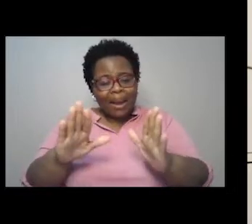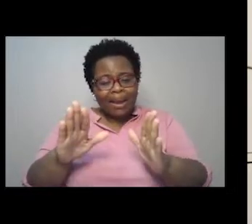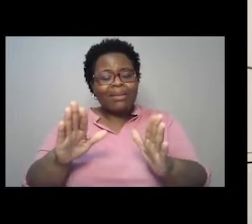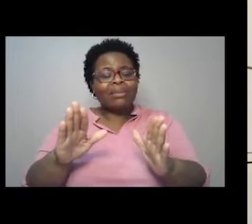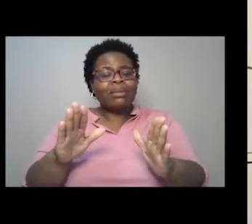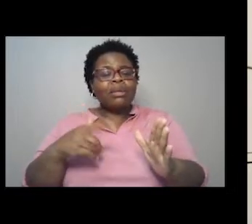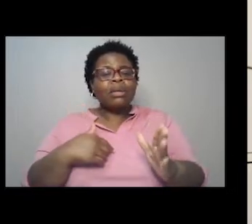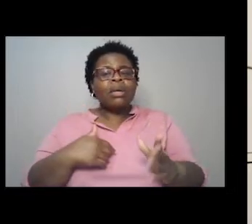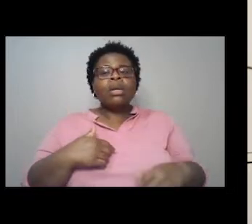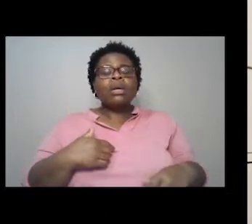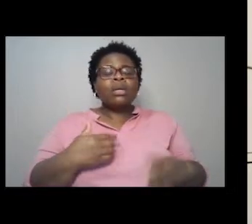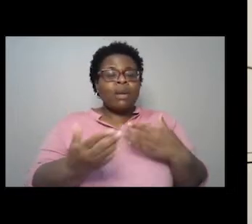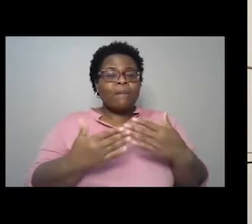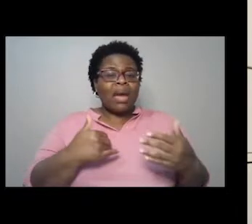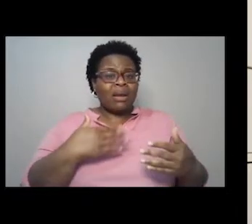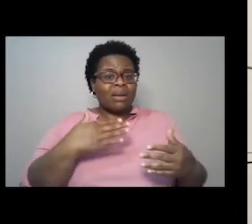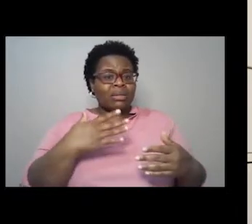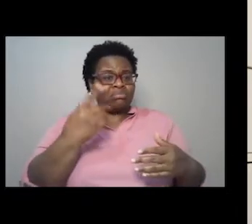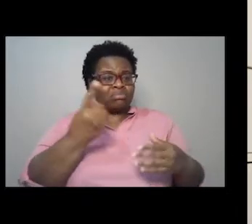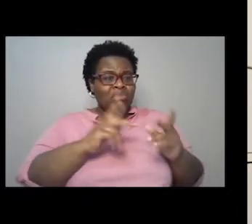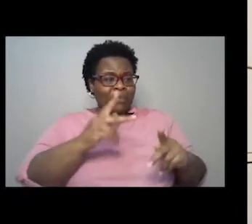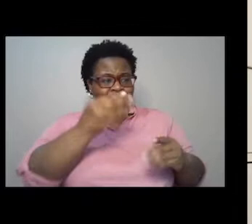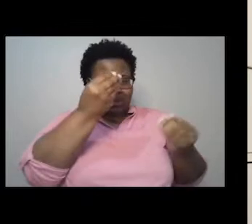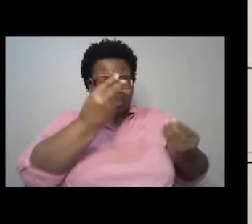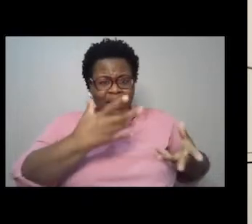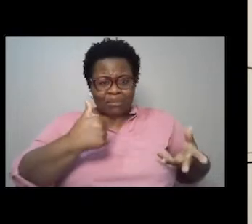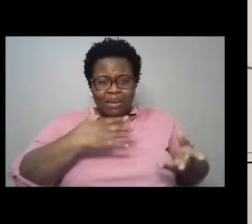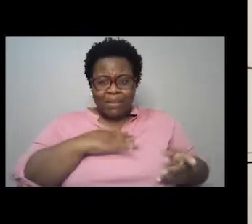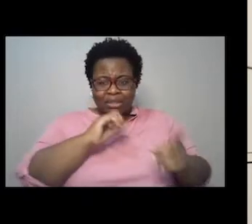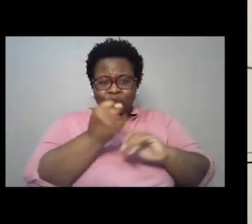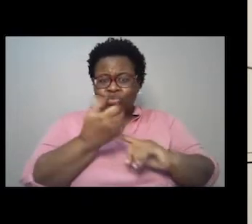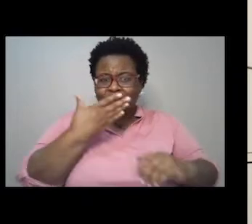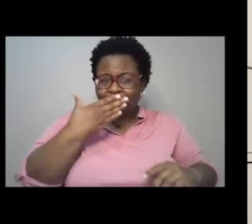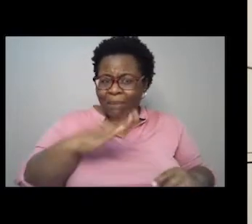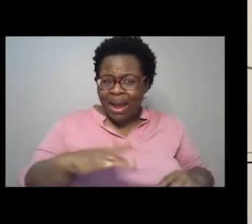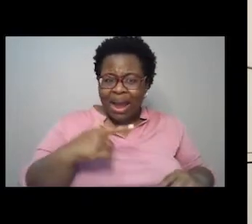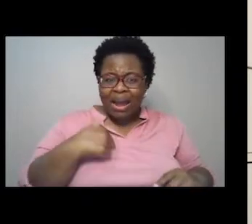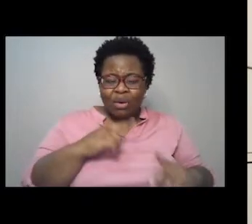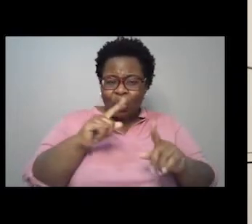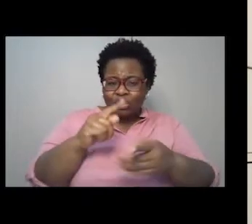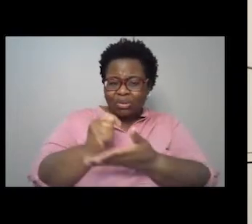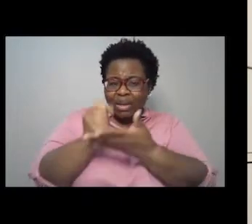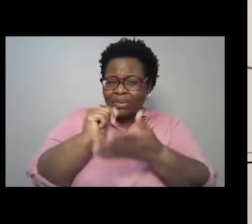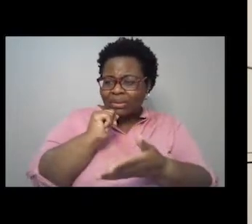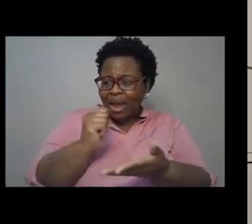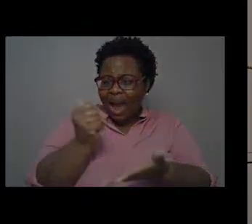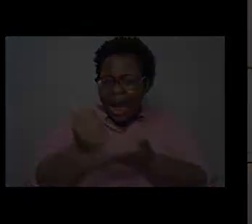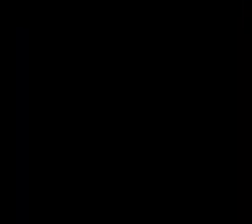my situation was so bad that even going to therapy wouldn't help me.